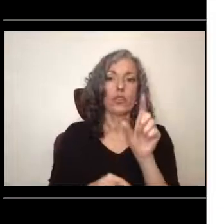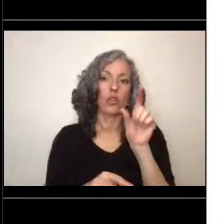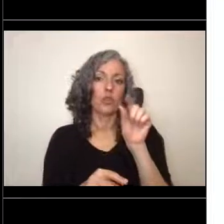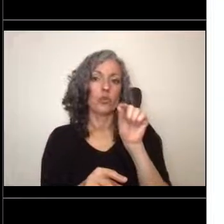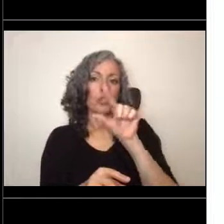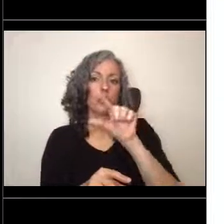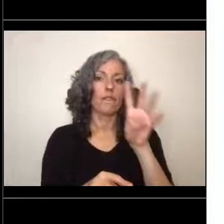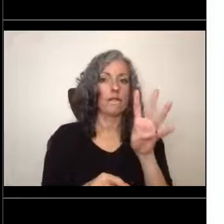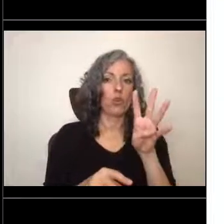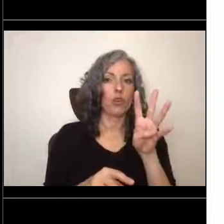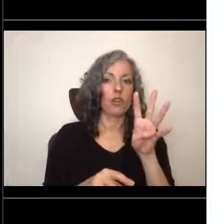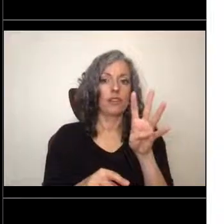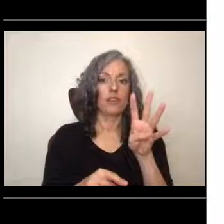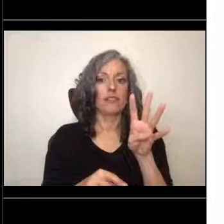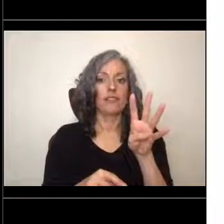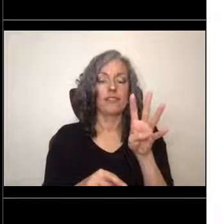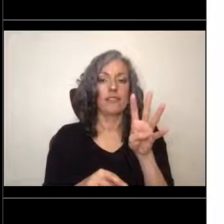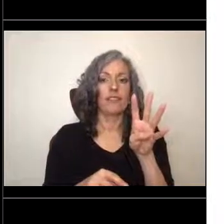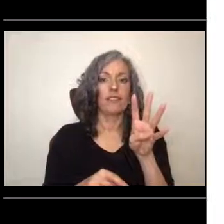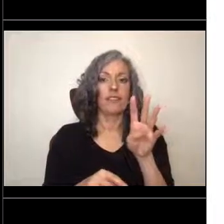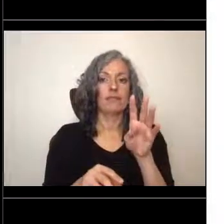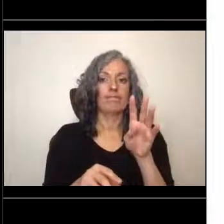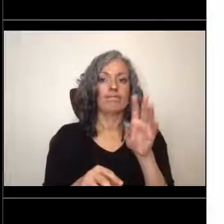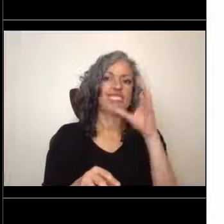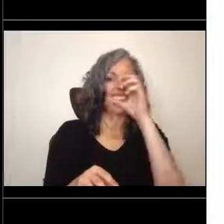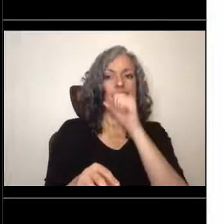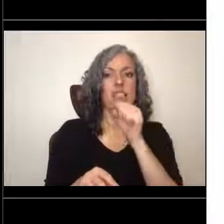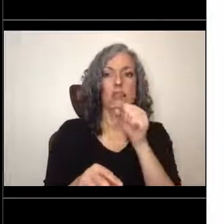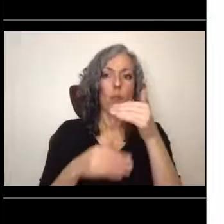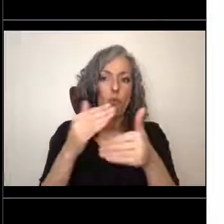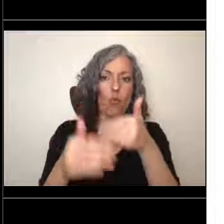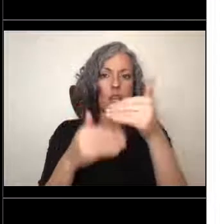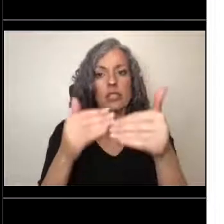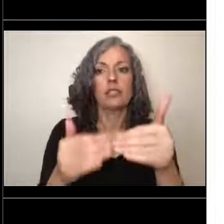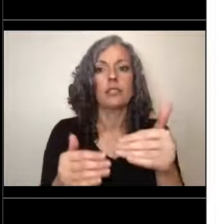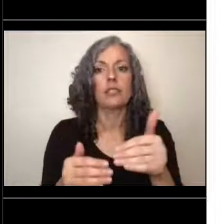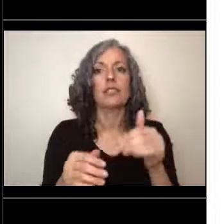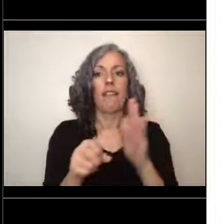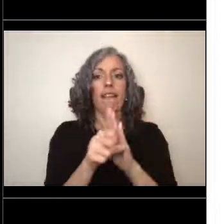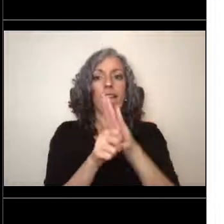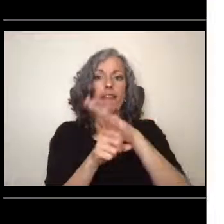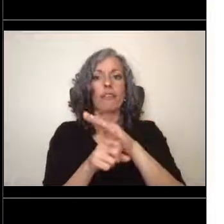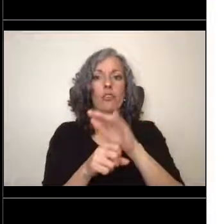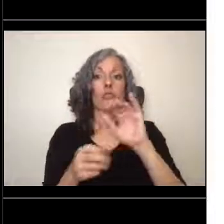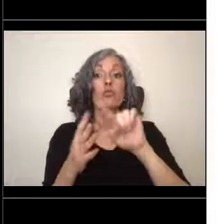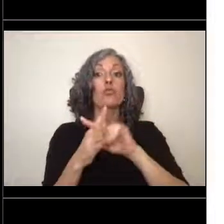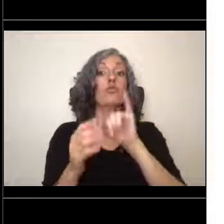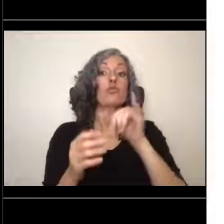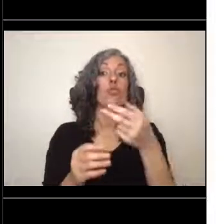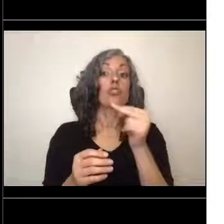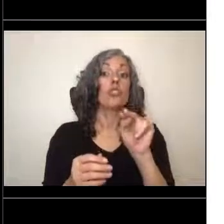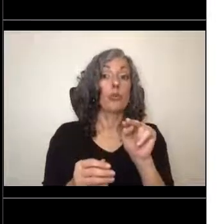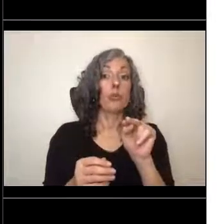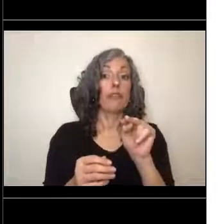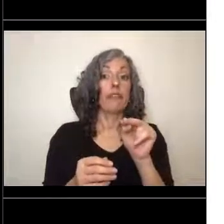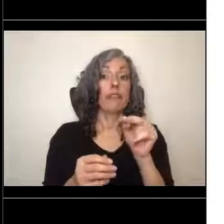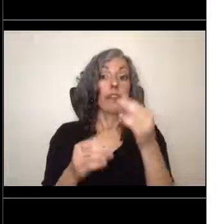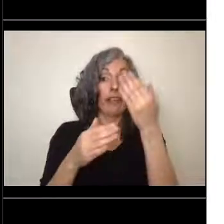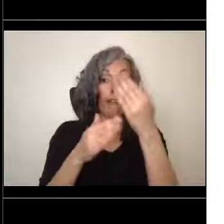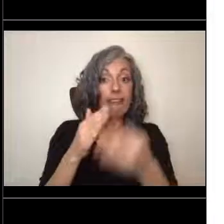2024 STIP fund estimate. This fund estimate process does begin in January, and it culminates in the